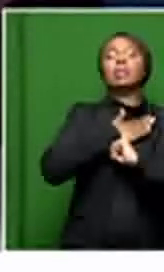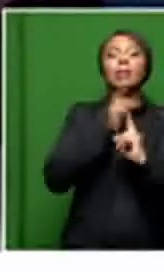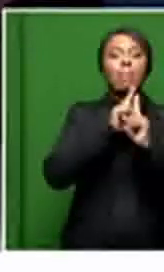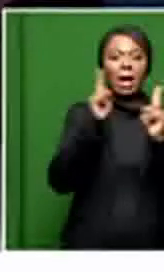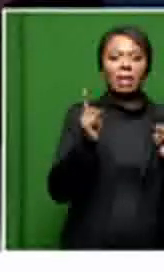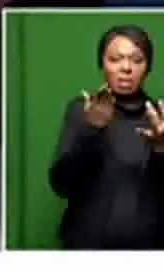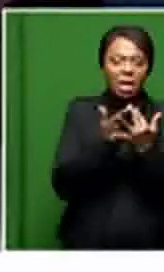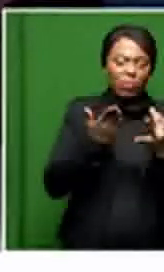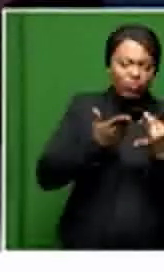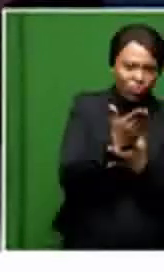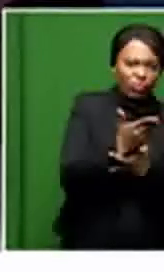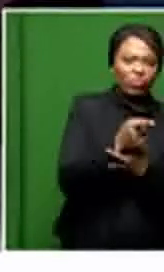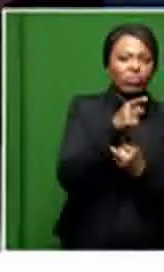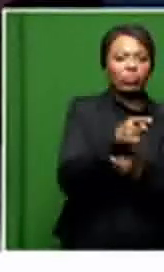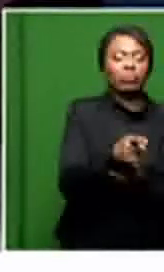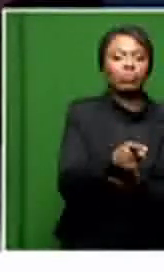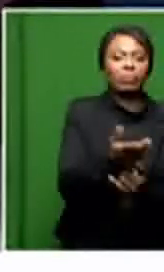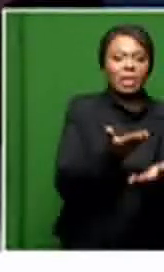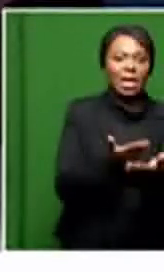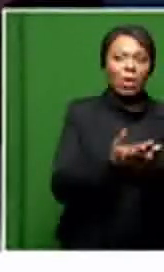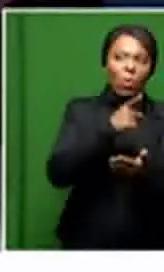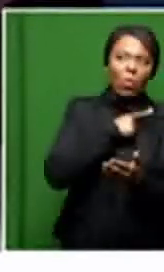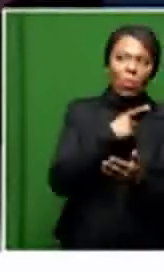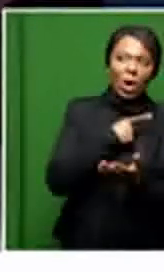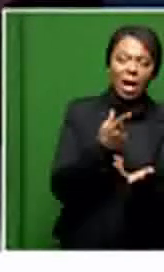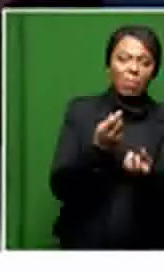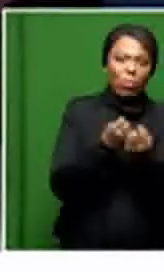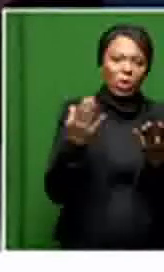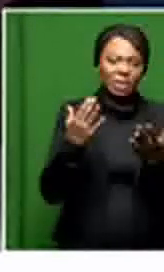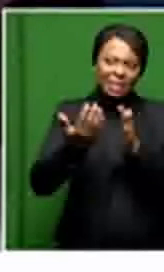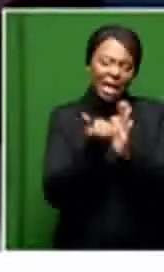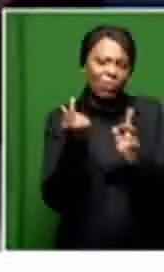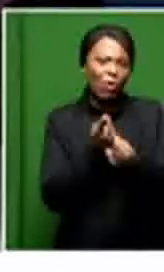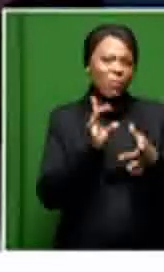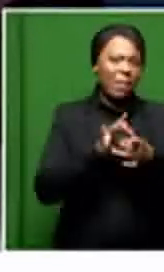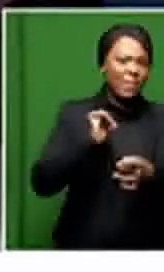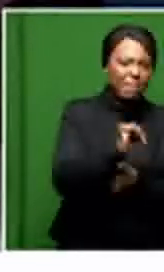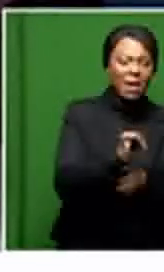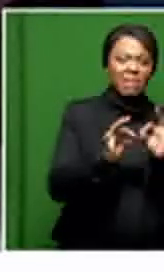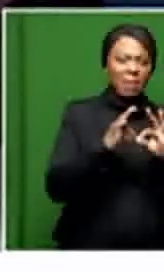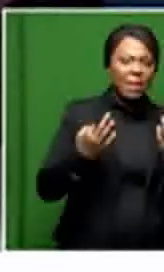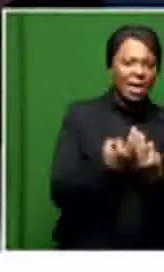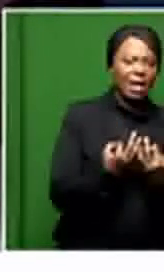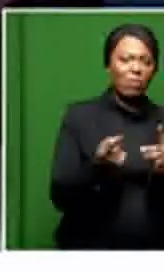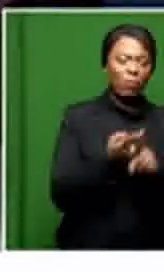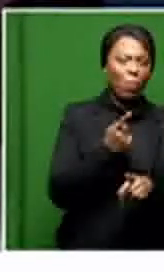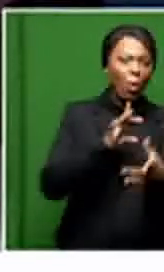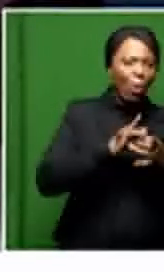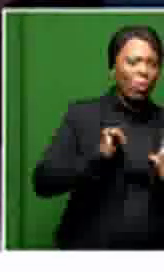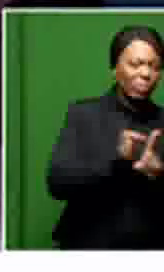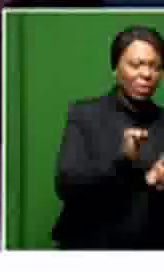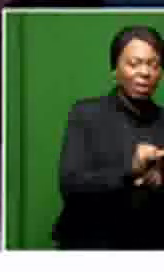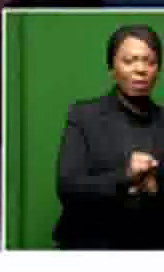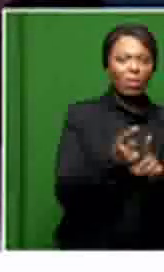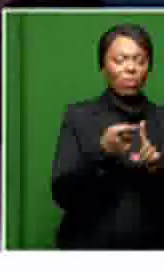labor system, which took you away from your families, from your hometowns, and forced you underground. So that's the kind of spine, that's the kind of